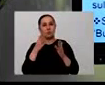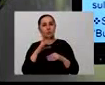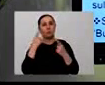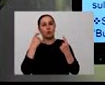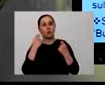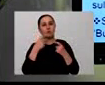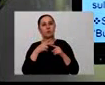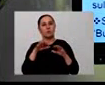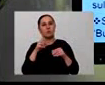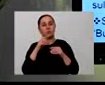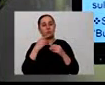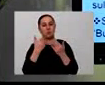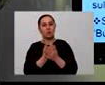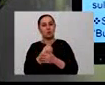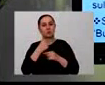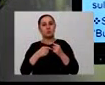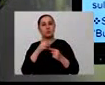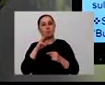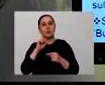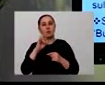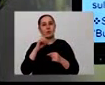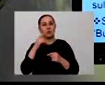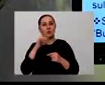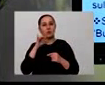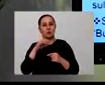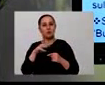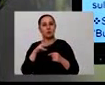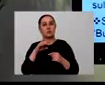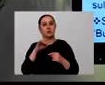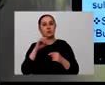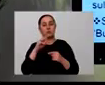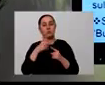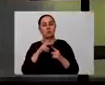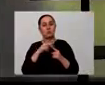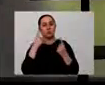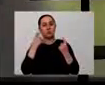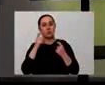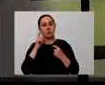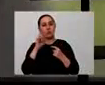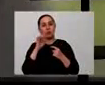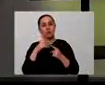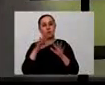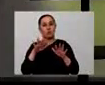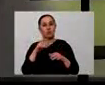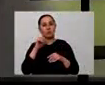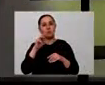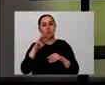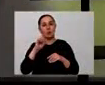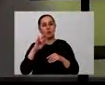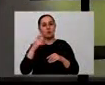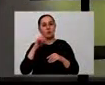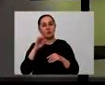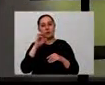Buxoro taxtiga yangi sulola, Mang'it amirlari kelgan. E'tibor bering, Buxoro xonligi o'rniga Mang'it